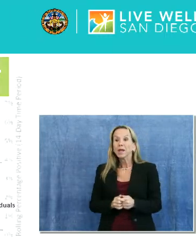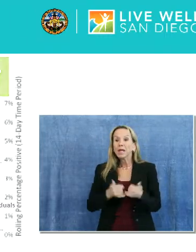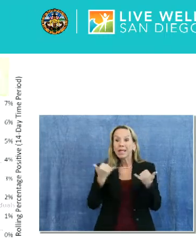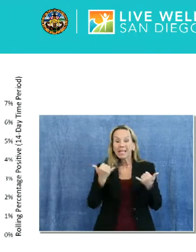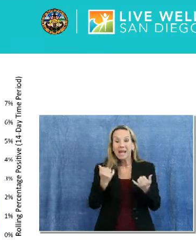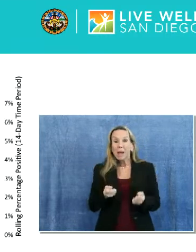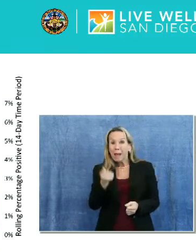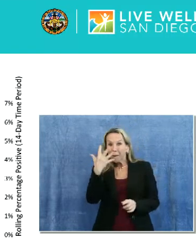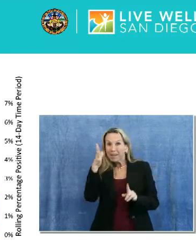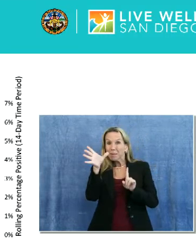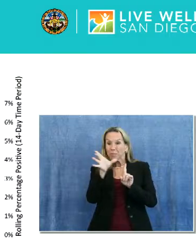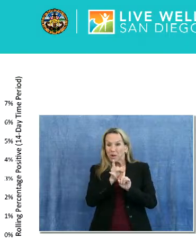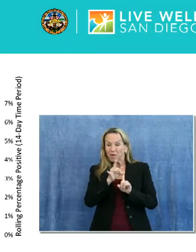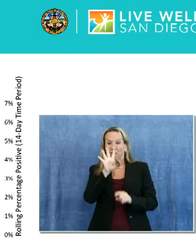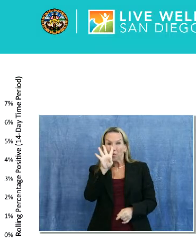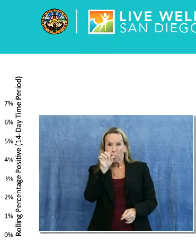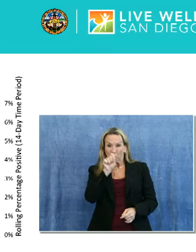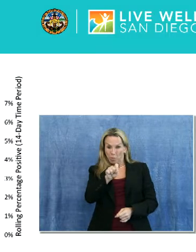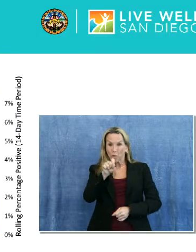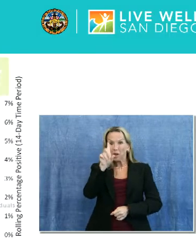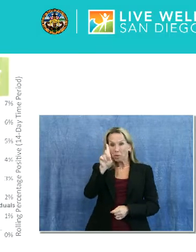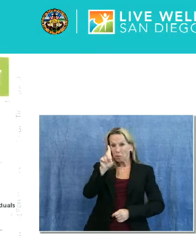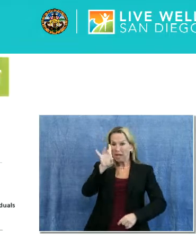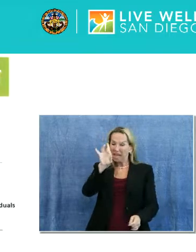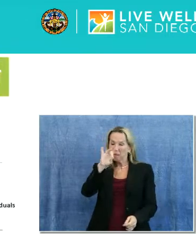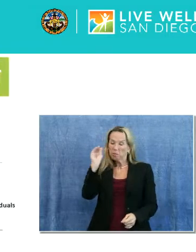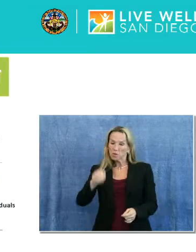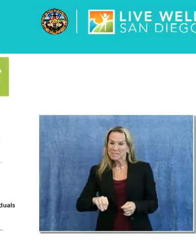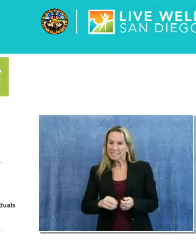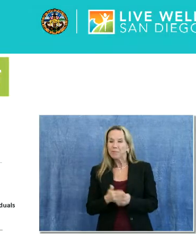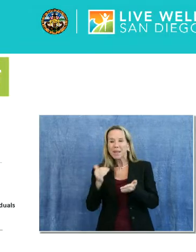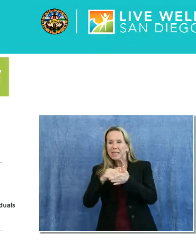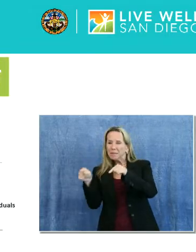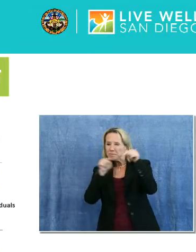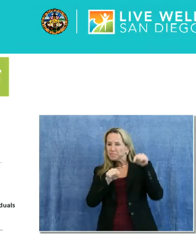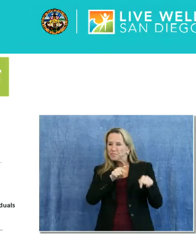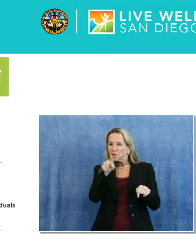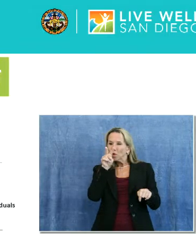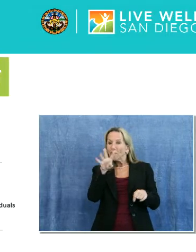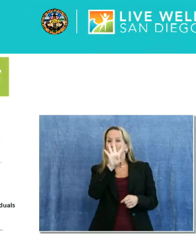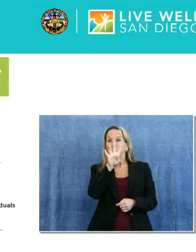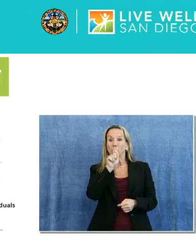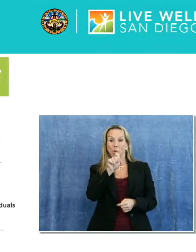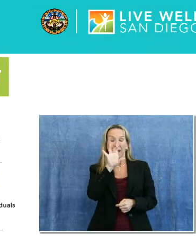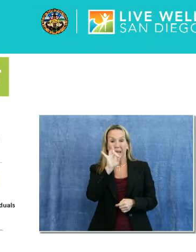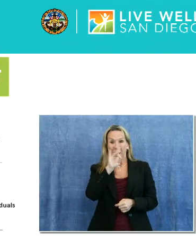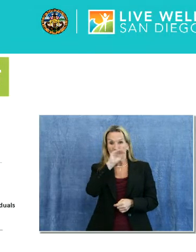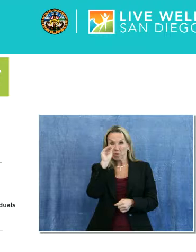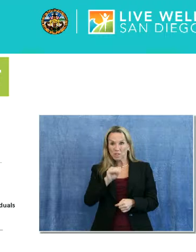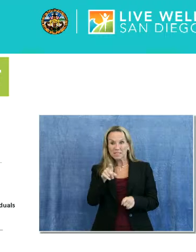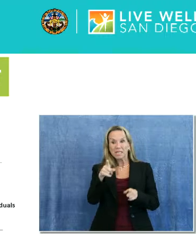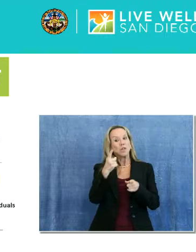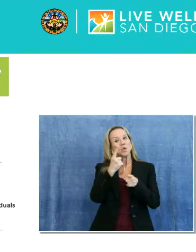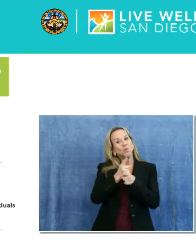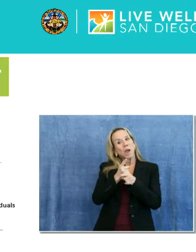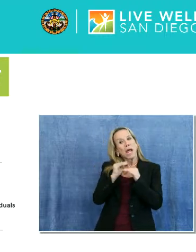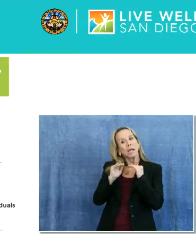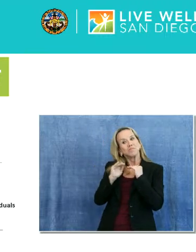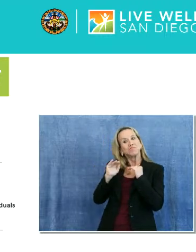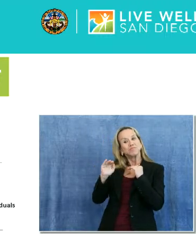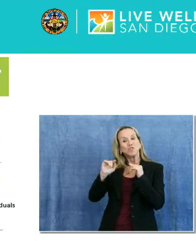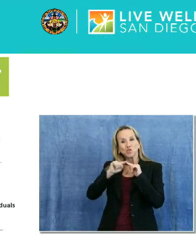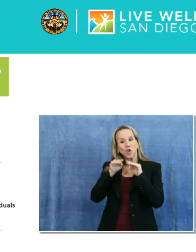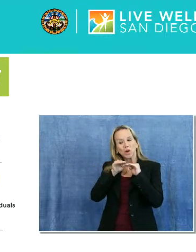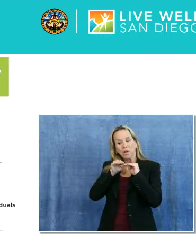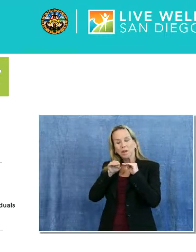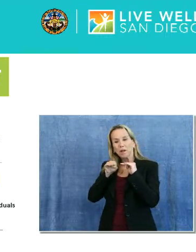is 4.8%. Again, let's go back to the previous one. Again, the 4.8% is generally trending in the right direction. That's beginning to come